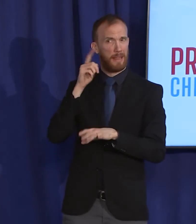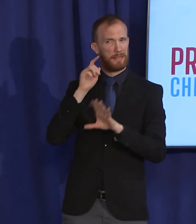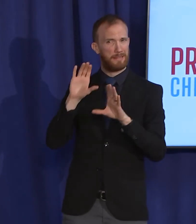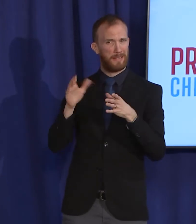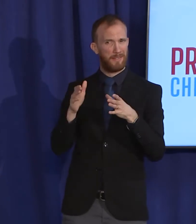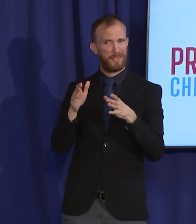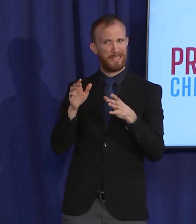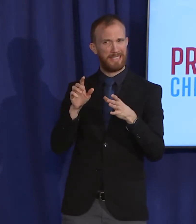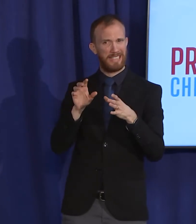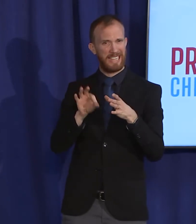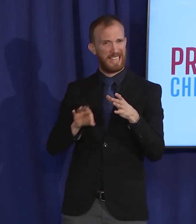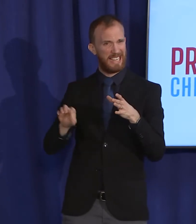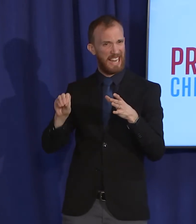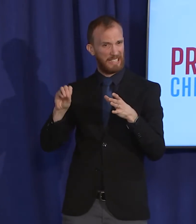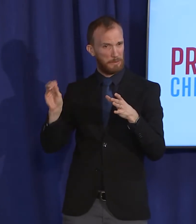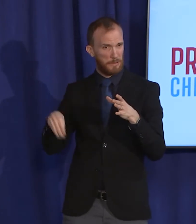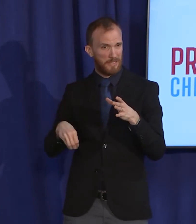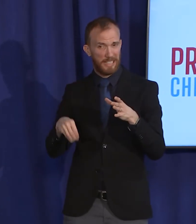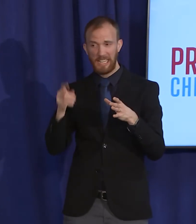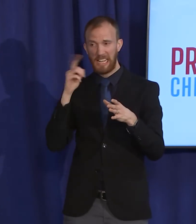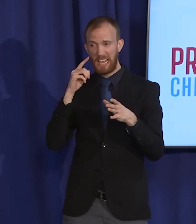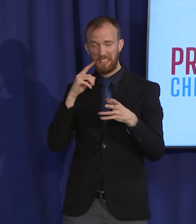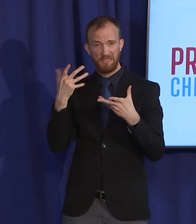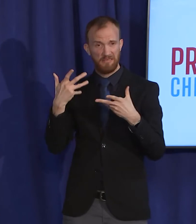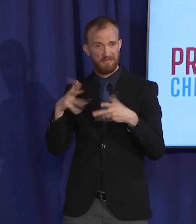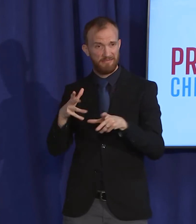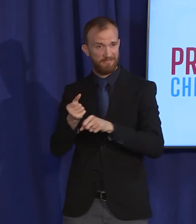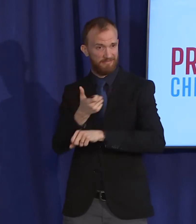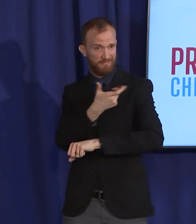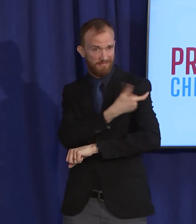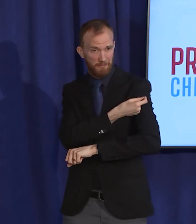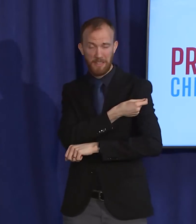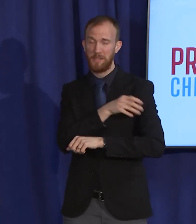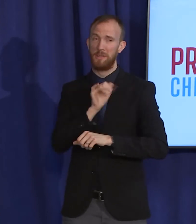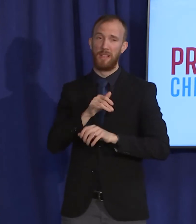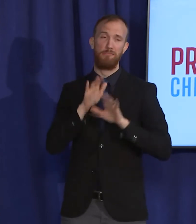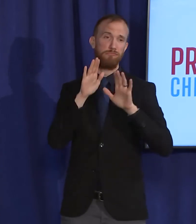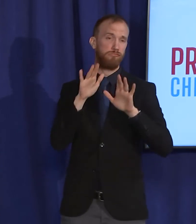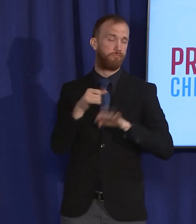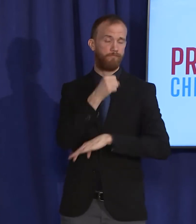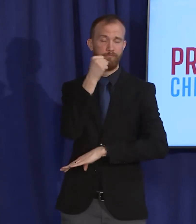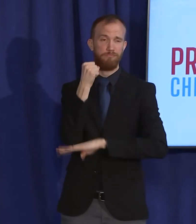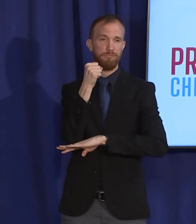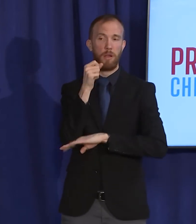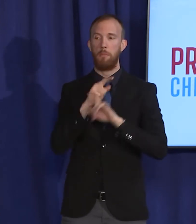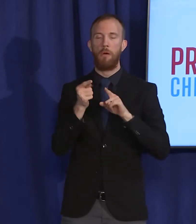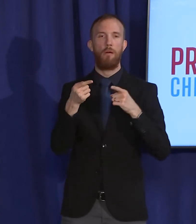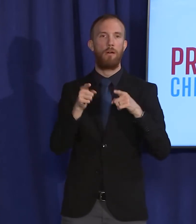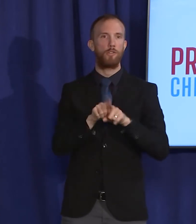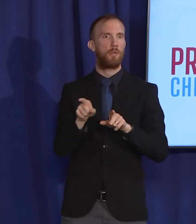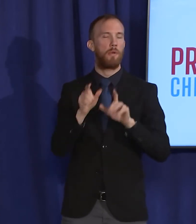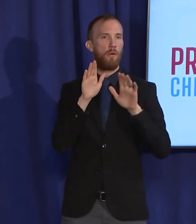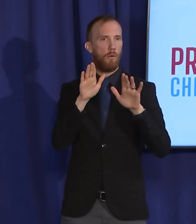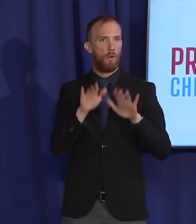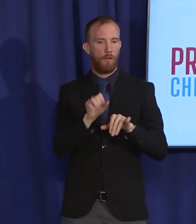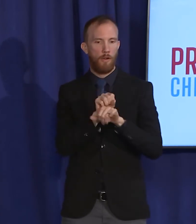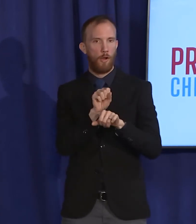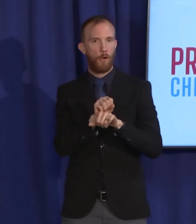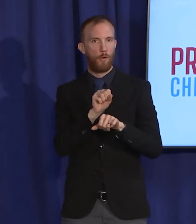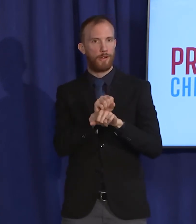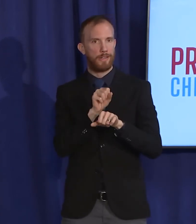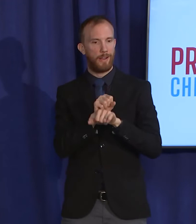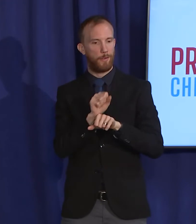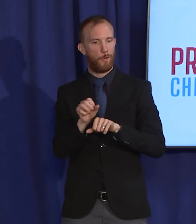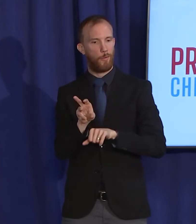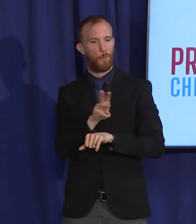vaccinated, which is a tremendous record, but also being an incredible partner on the near west side. I think they've owned responsibility